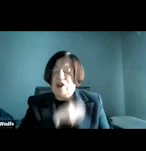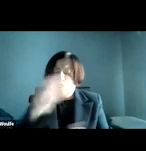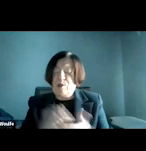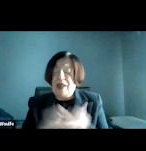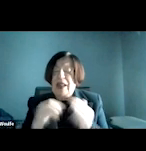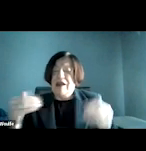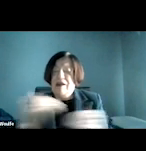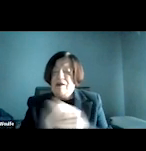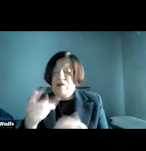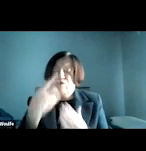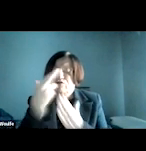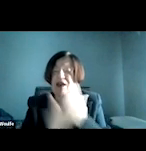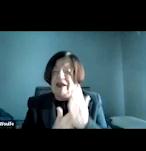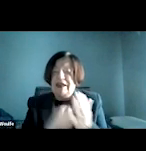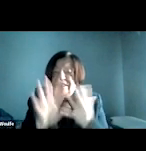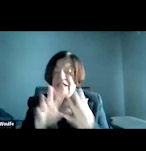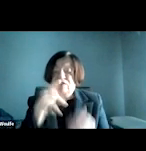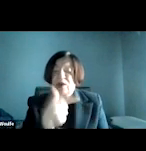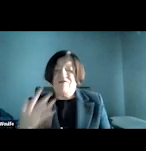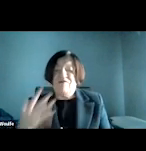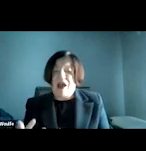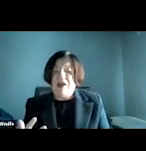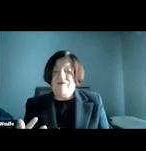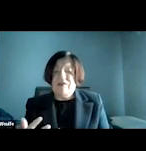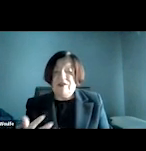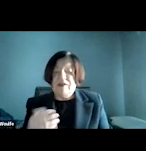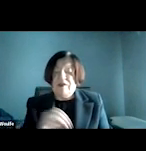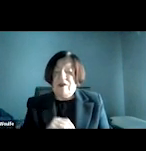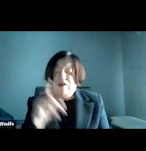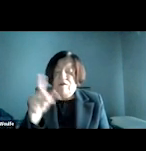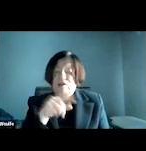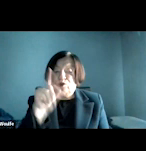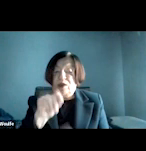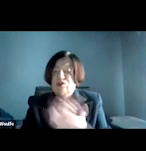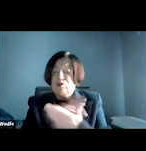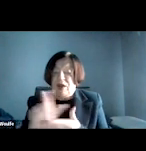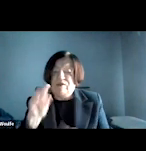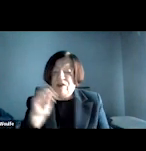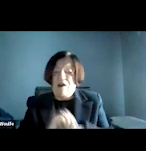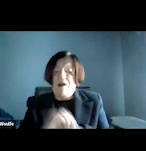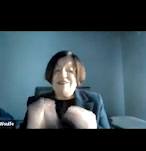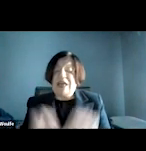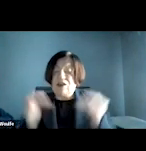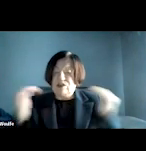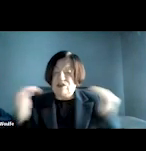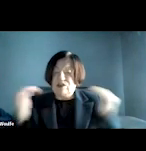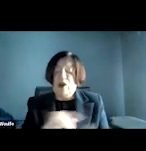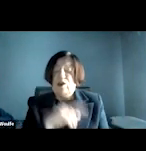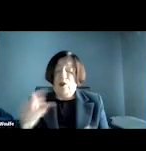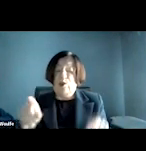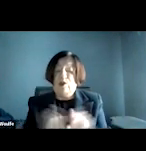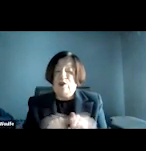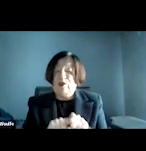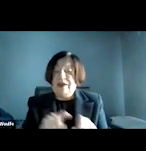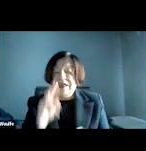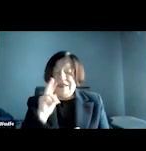by the Regulation 1025 of 2012 on standardization. And you will also